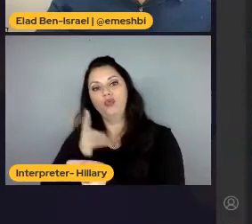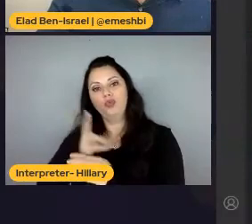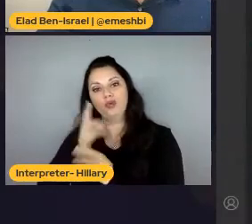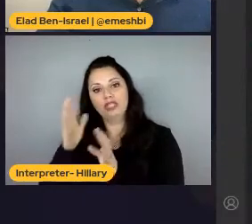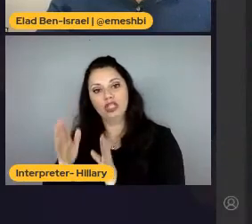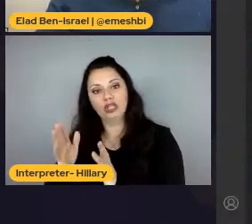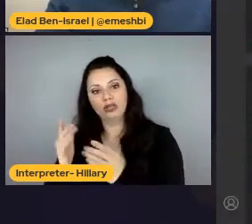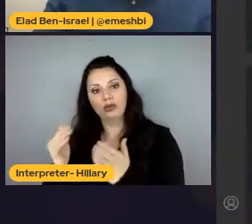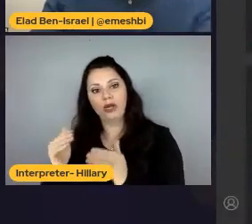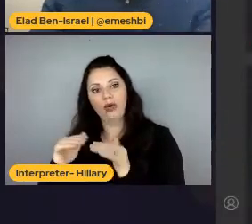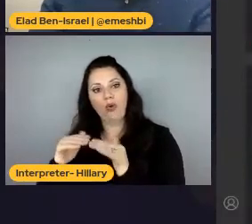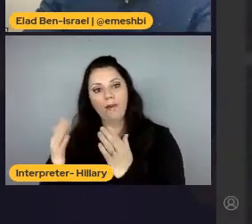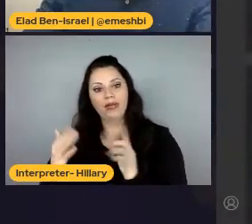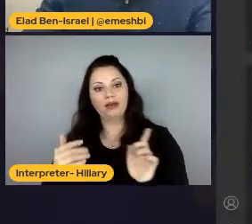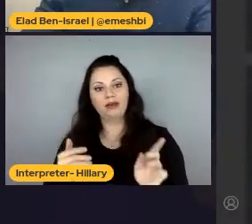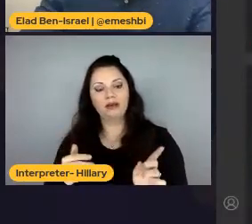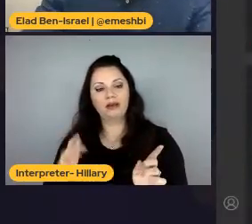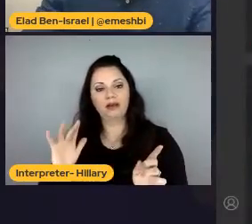up here.